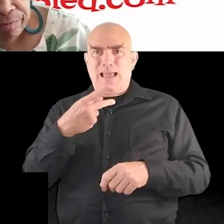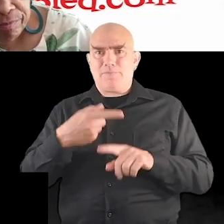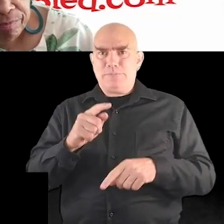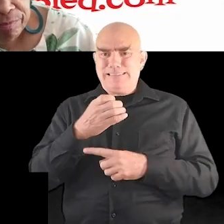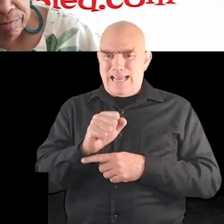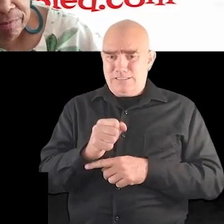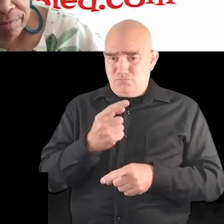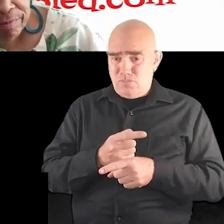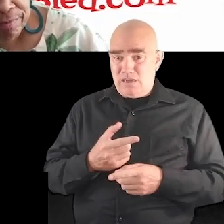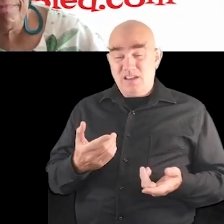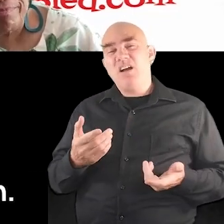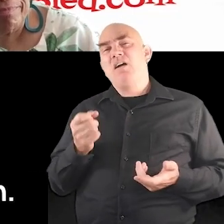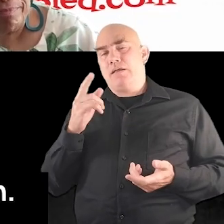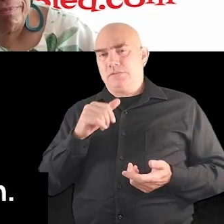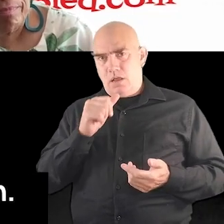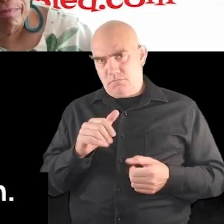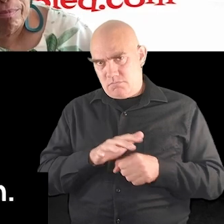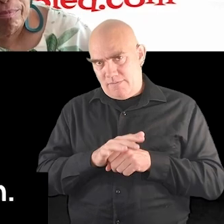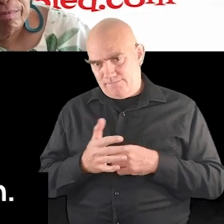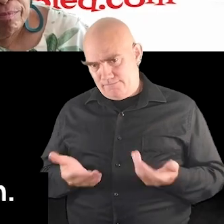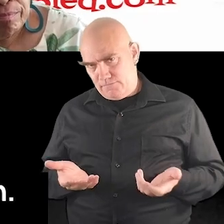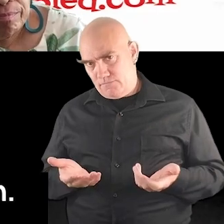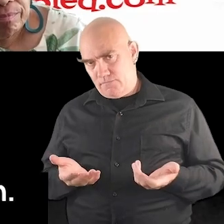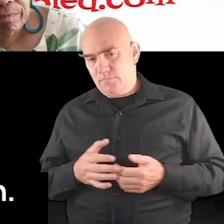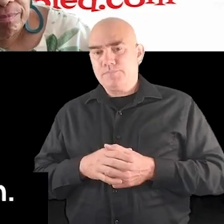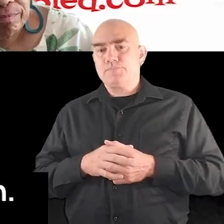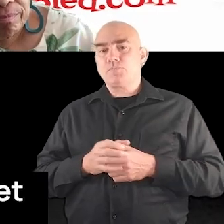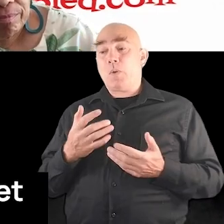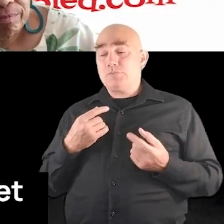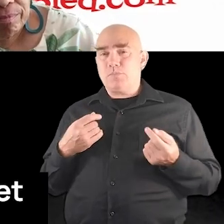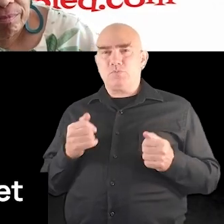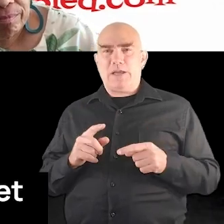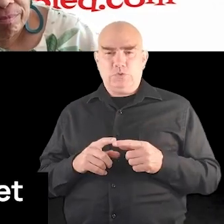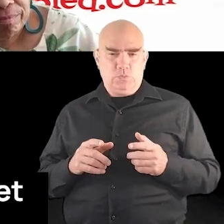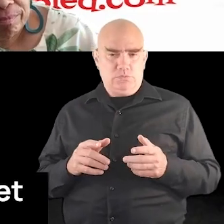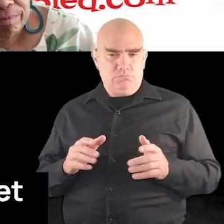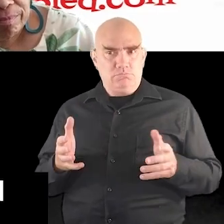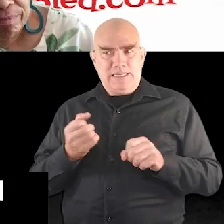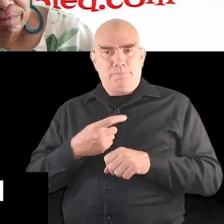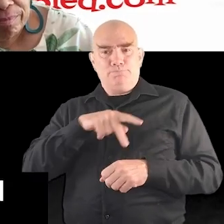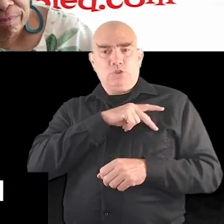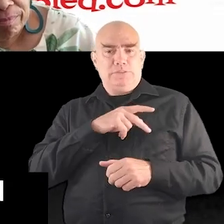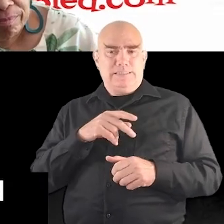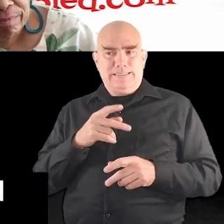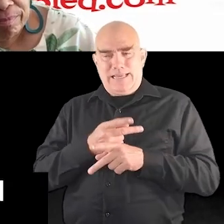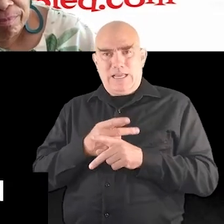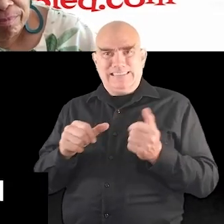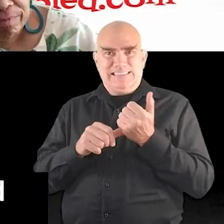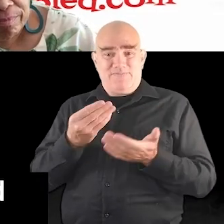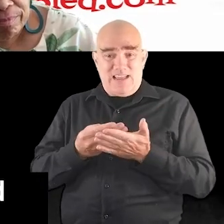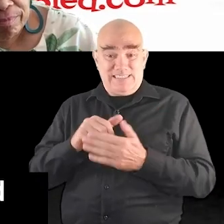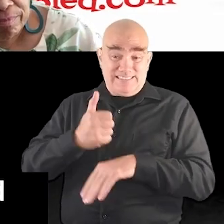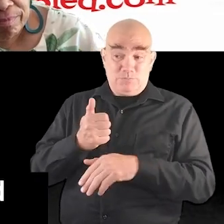back on your taxes, right? However, it's not enough. So what I'm doing, I'm trying to get a personal care assistance